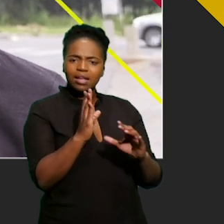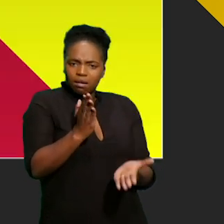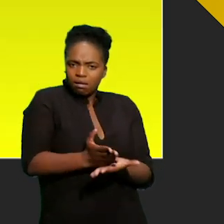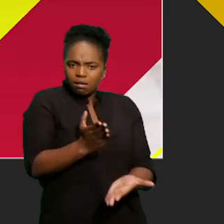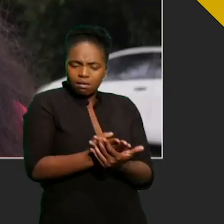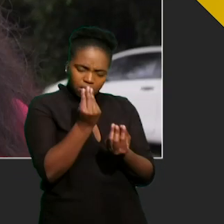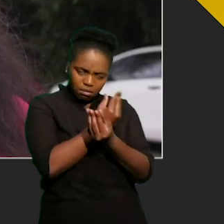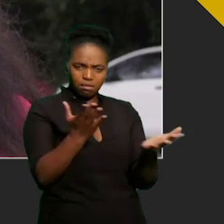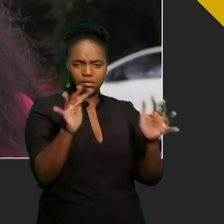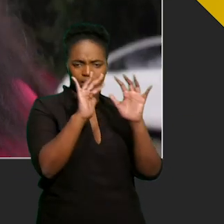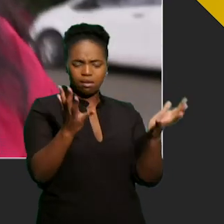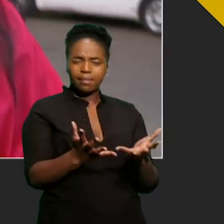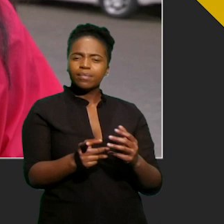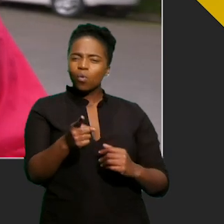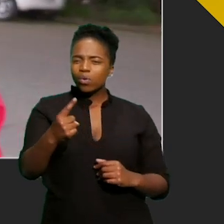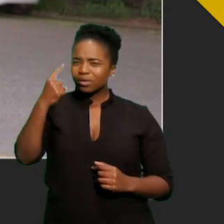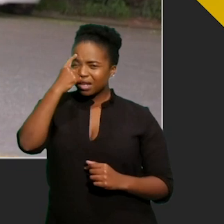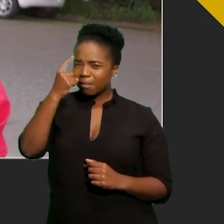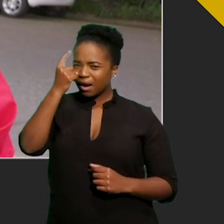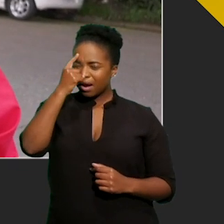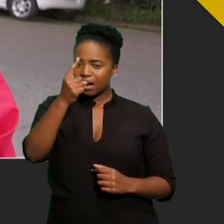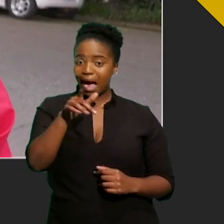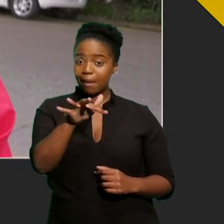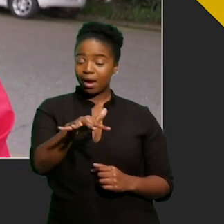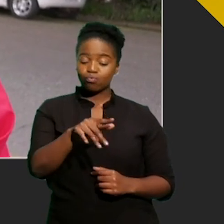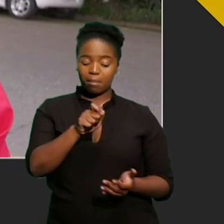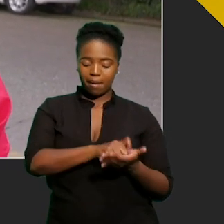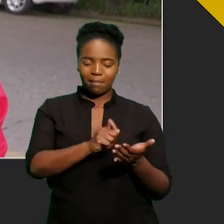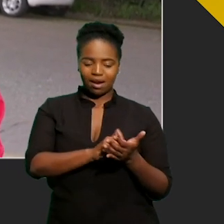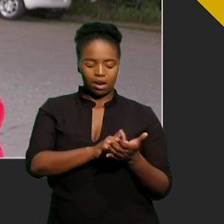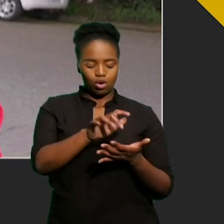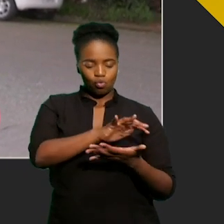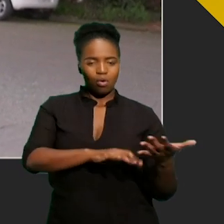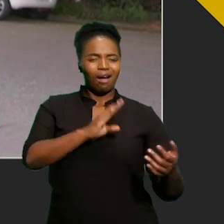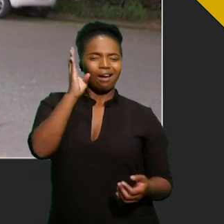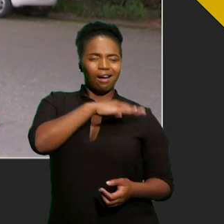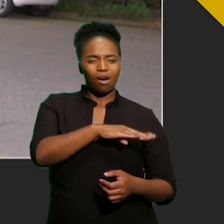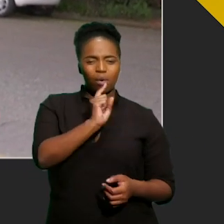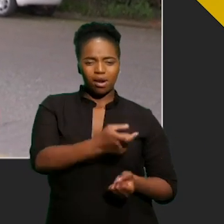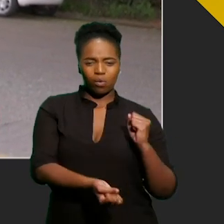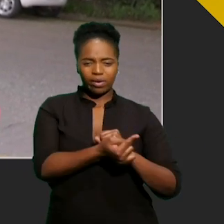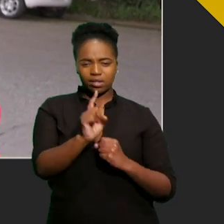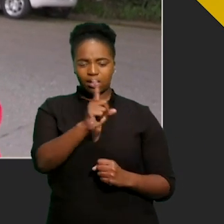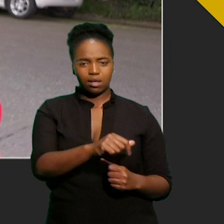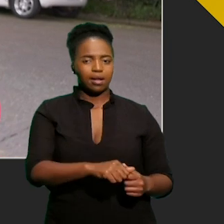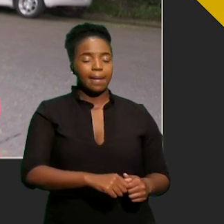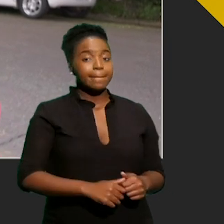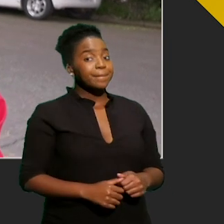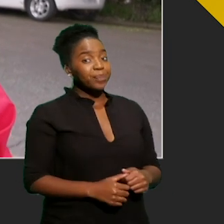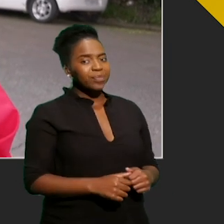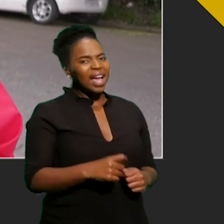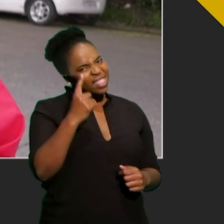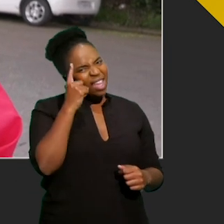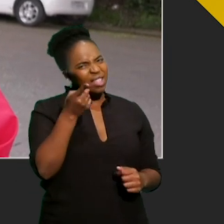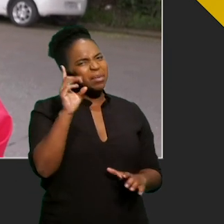around the world. What do you think should be done to people who report fake news? I feel like people who report fake news should